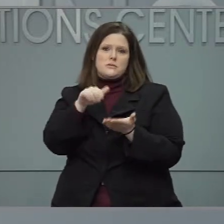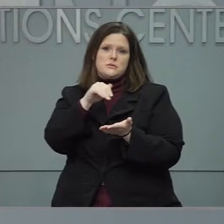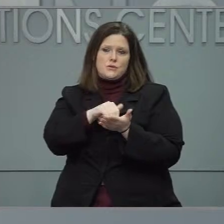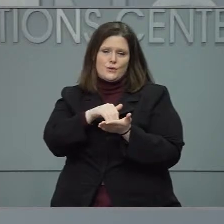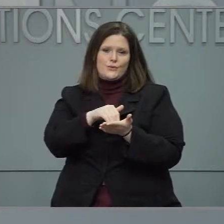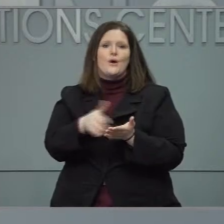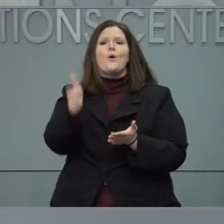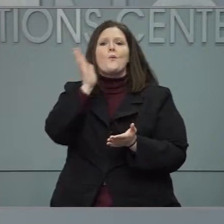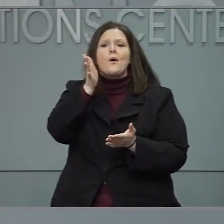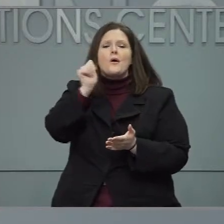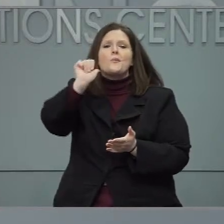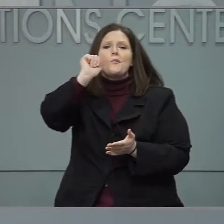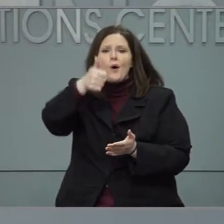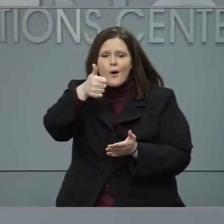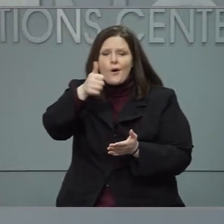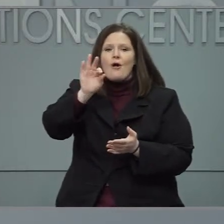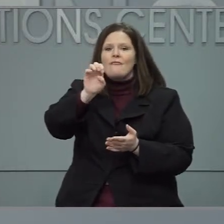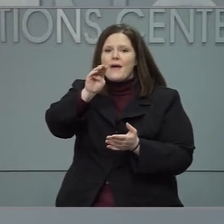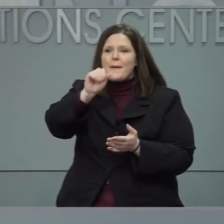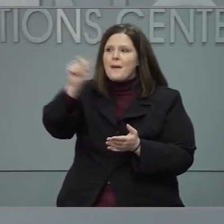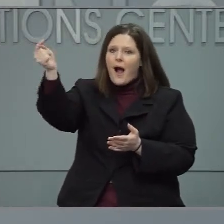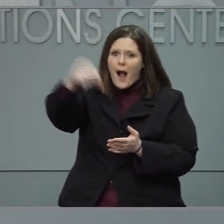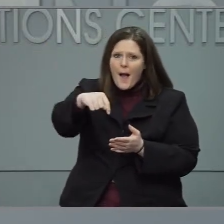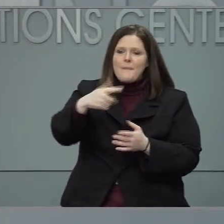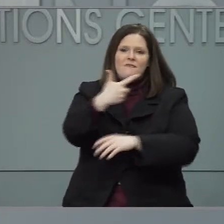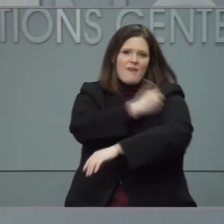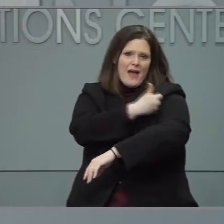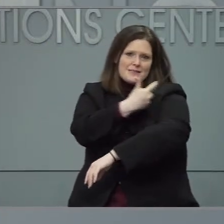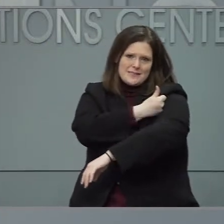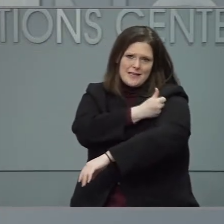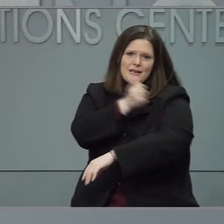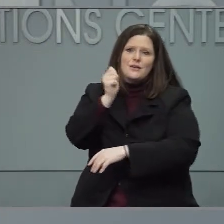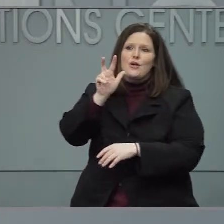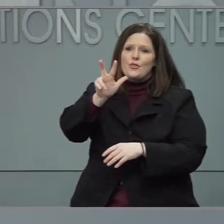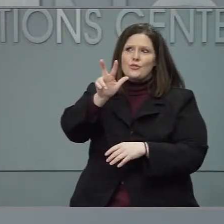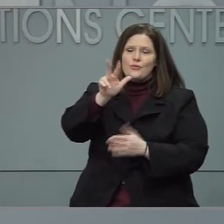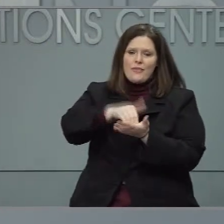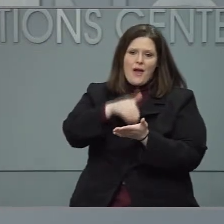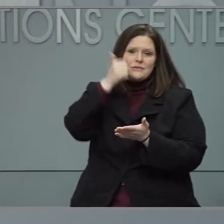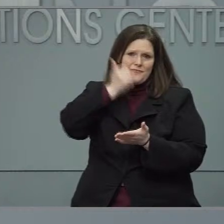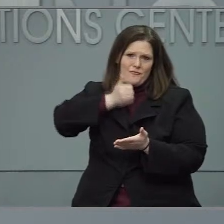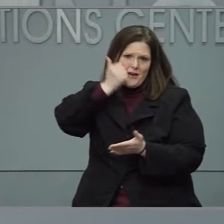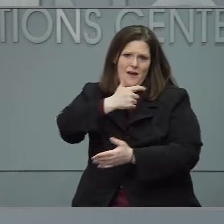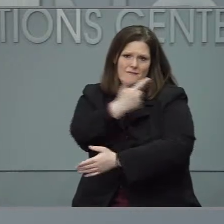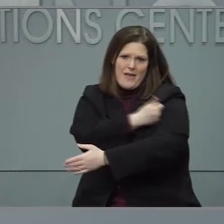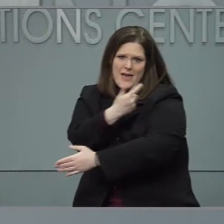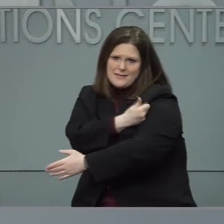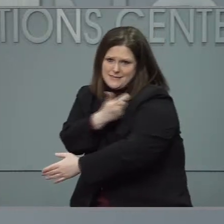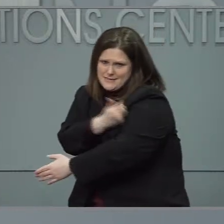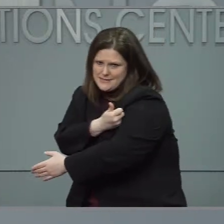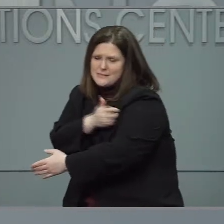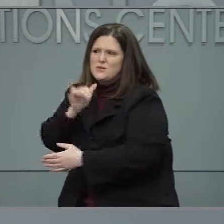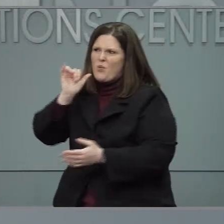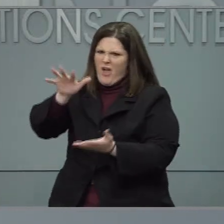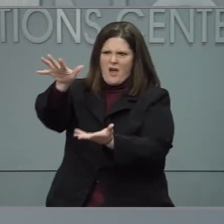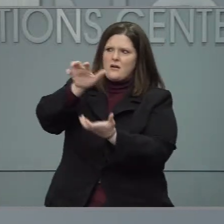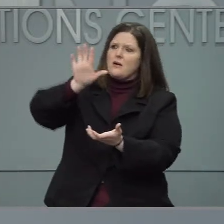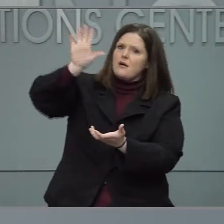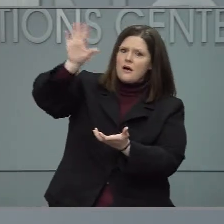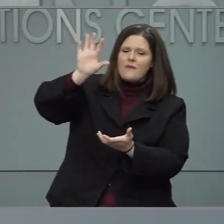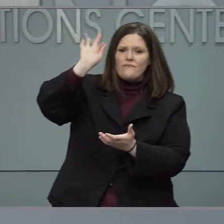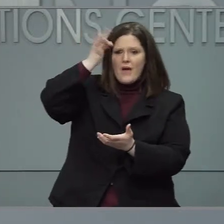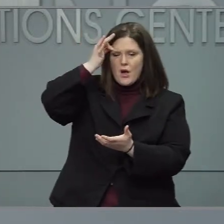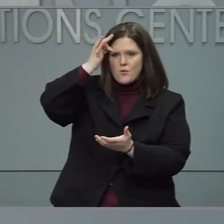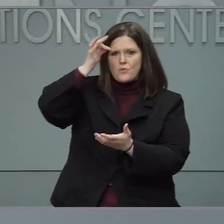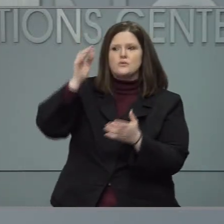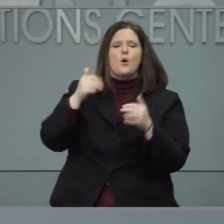about 3,000 vaccines a day. So all of that improves our ability to get supply out to the folks in North Carolina. We're